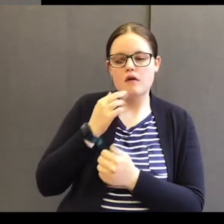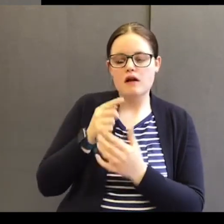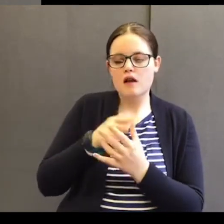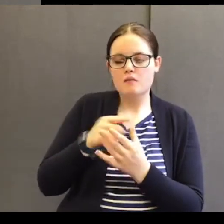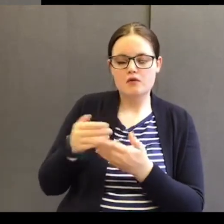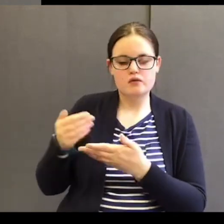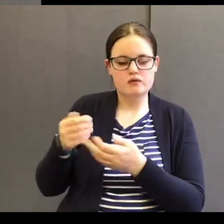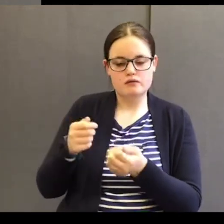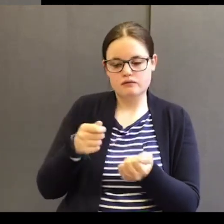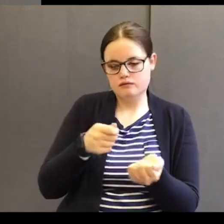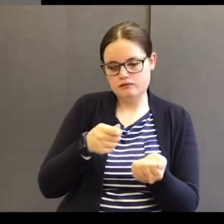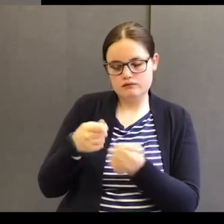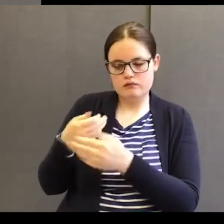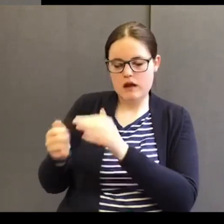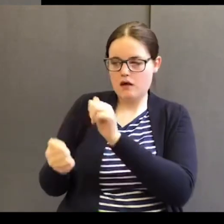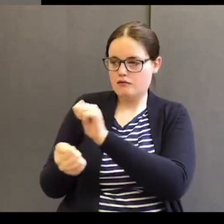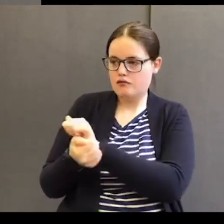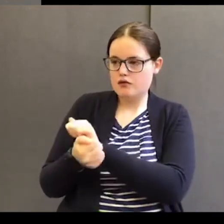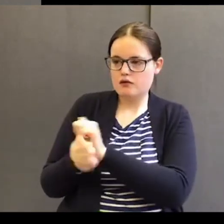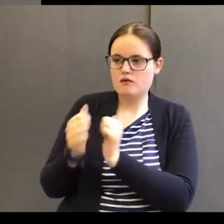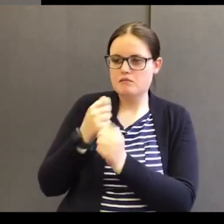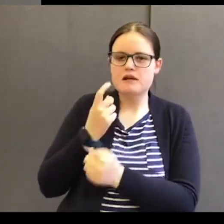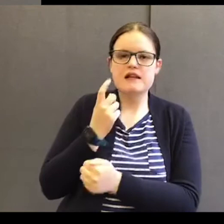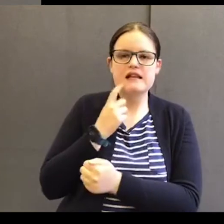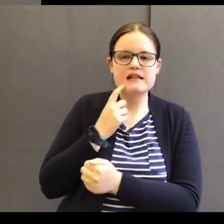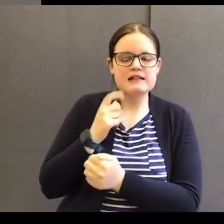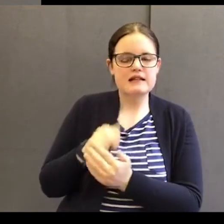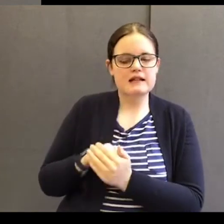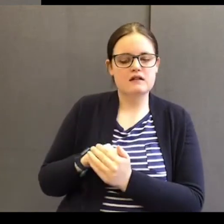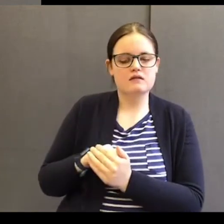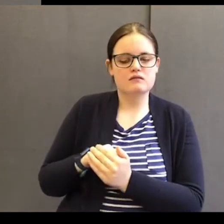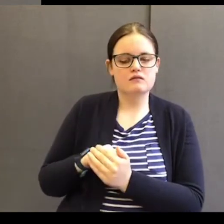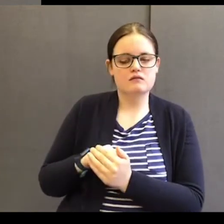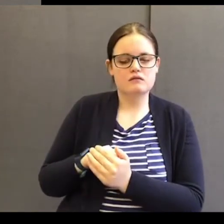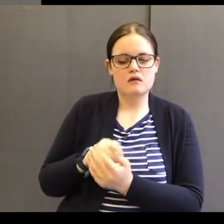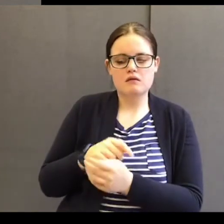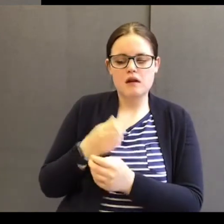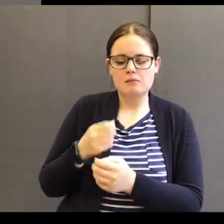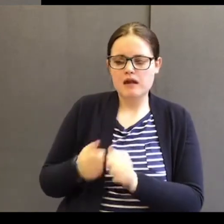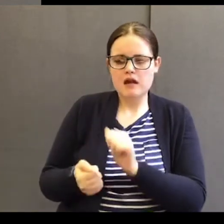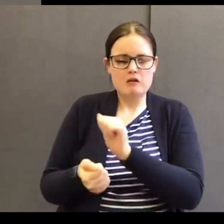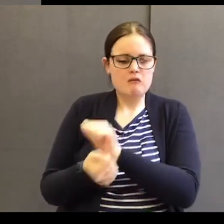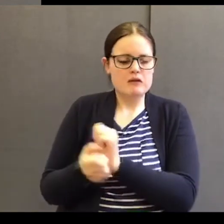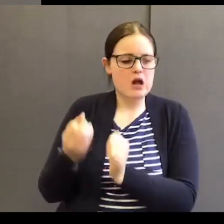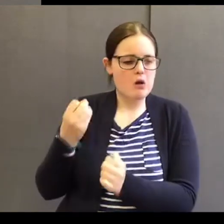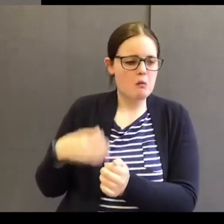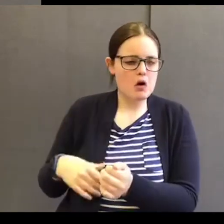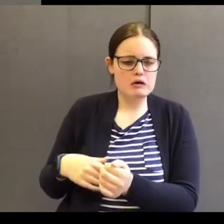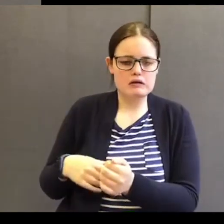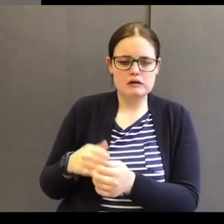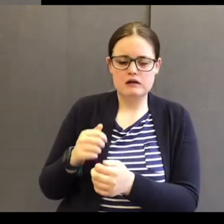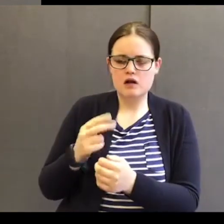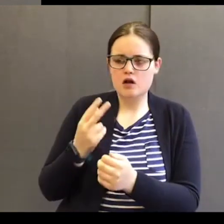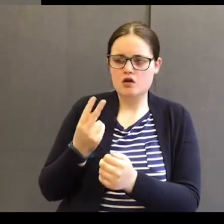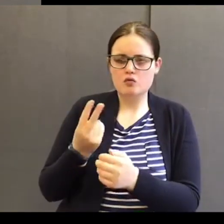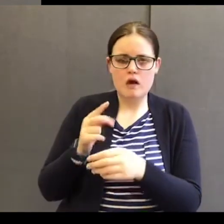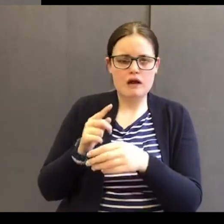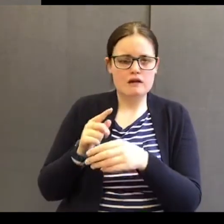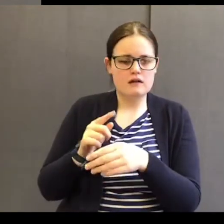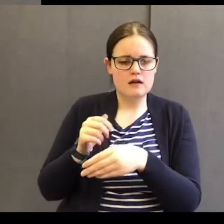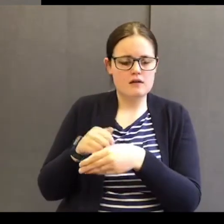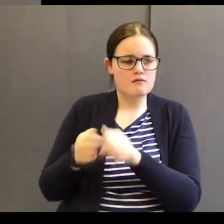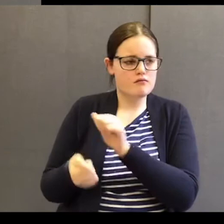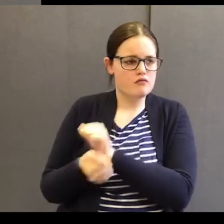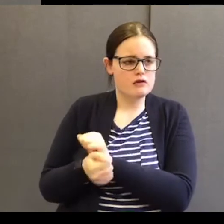more. Do you know when they were delivered? It would have been so easy, wouldn't it? We've been in prison once.